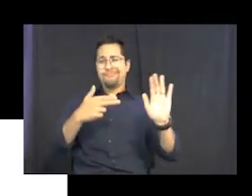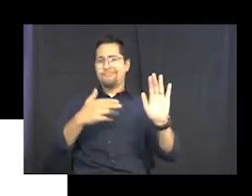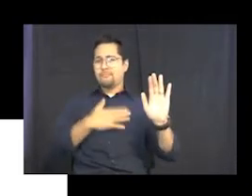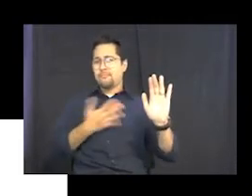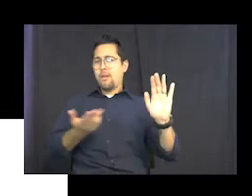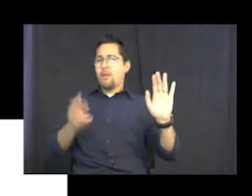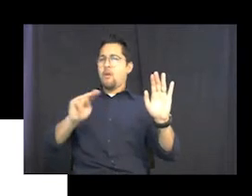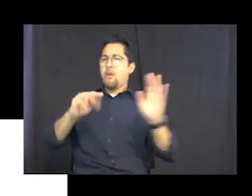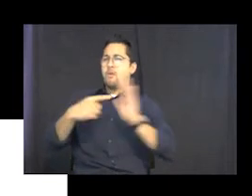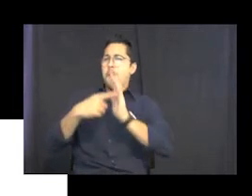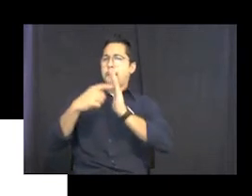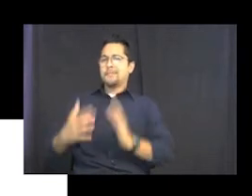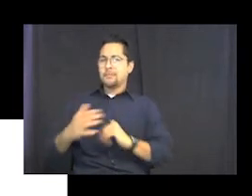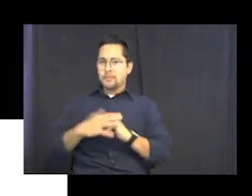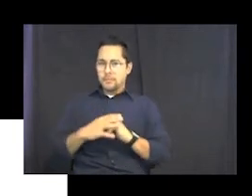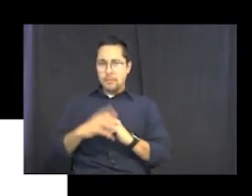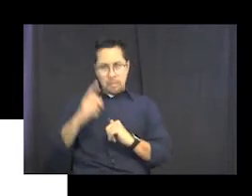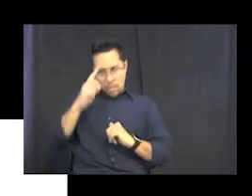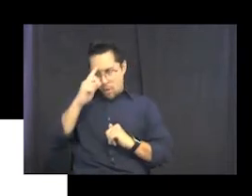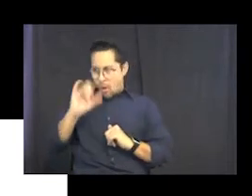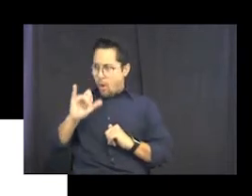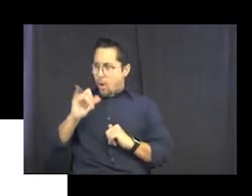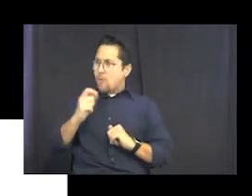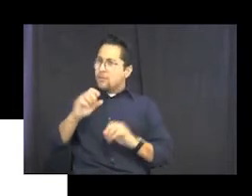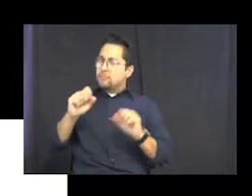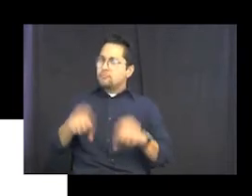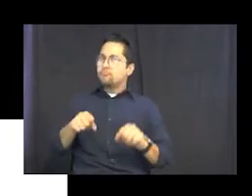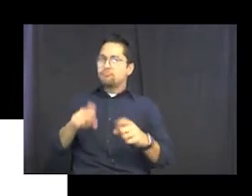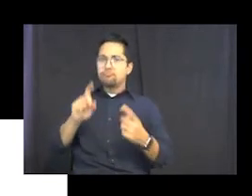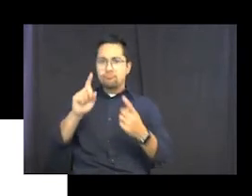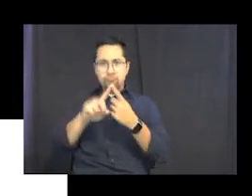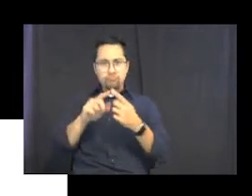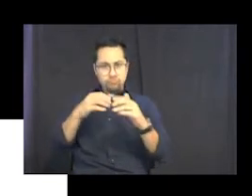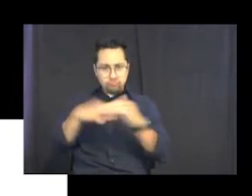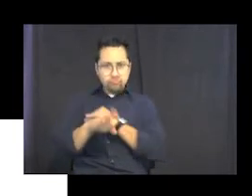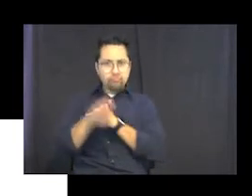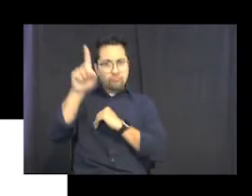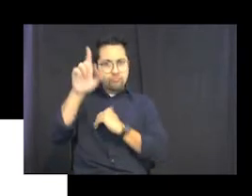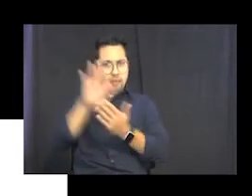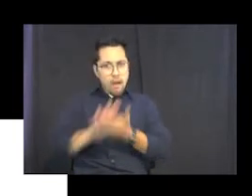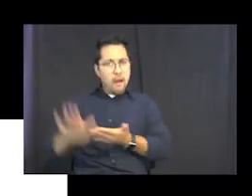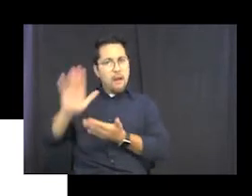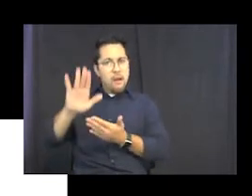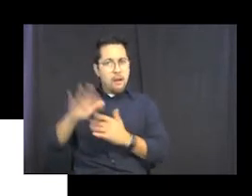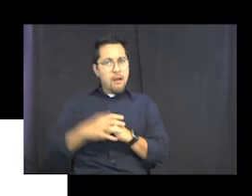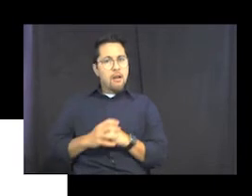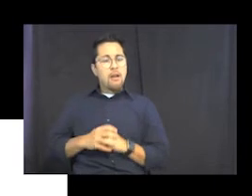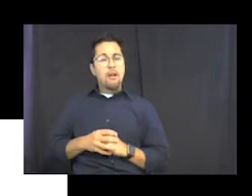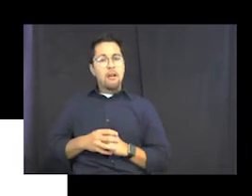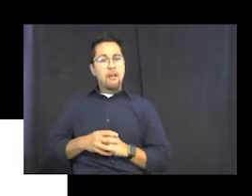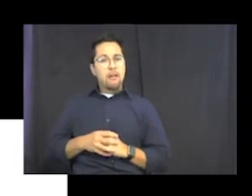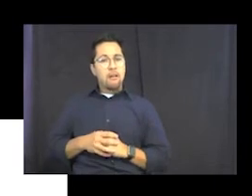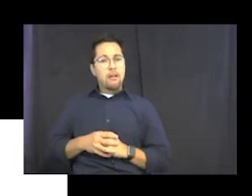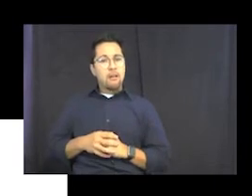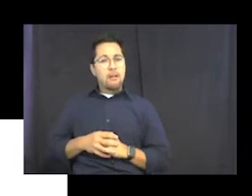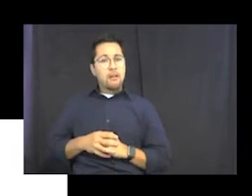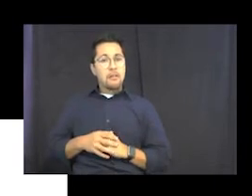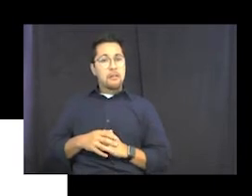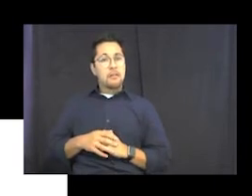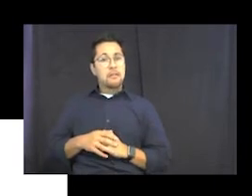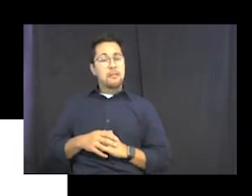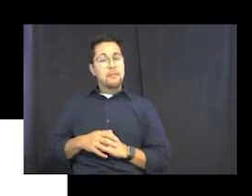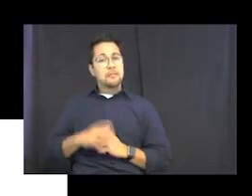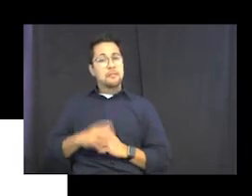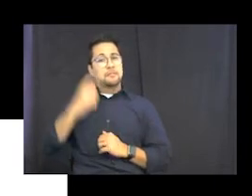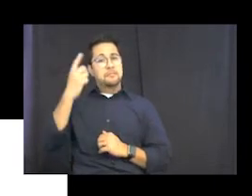and finding that it's possible to go college out of state, someday